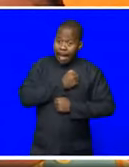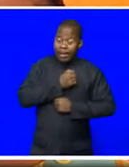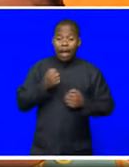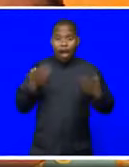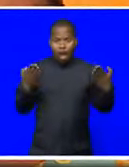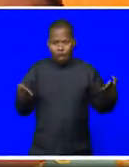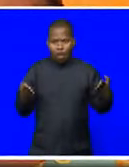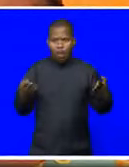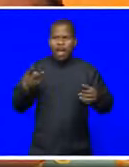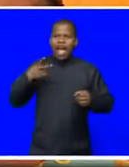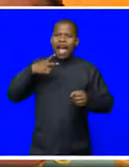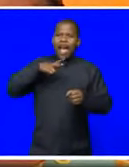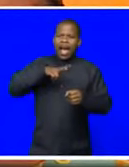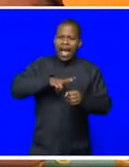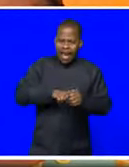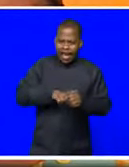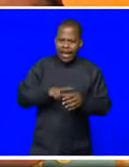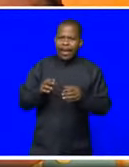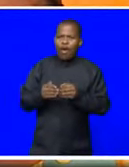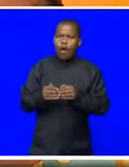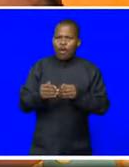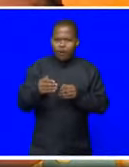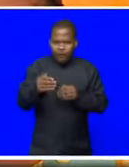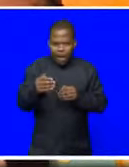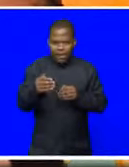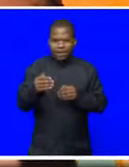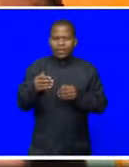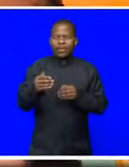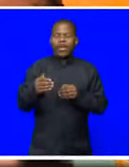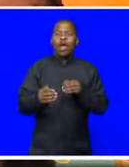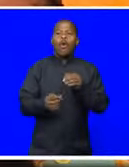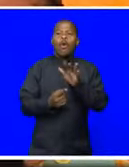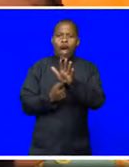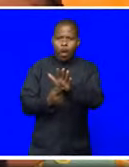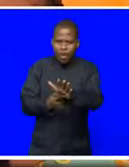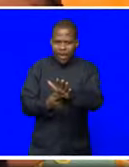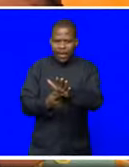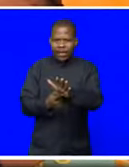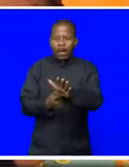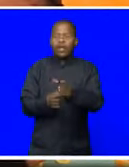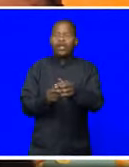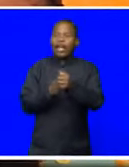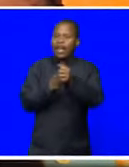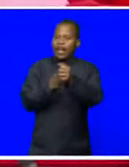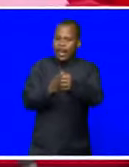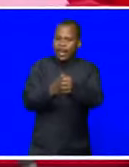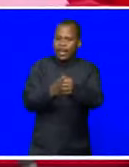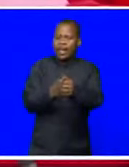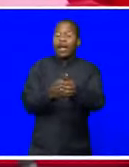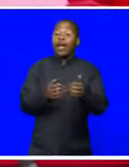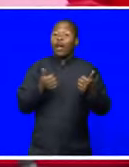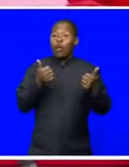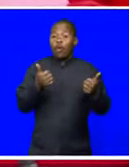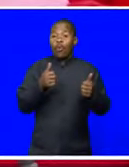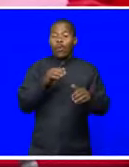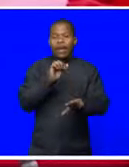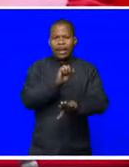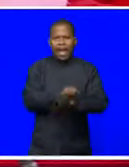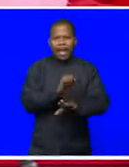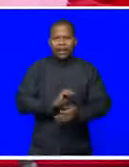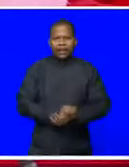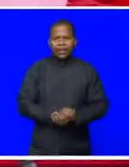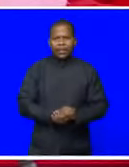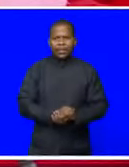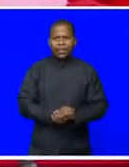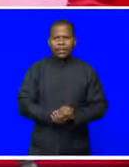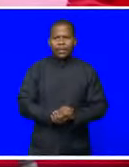sinaka assistant in the gap lapha akhona khona akhona ukusiphakamisela lelo thosh lokuthi sibone ukuthi uyadzingeka